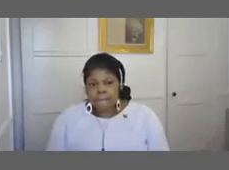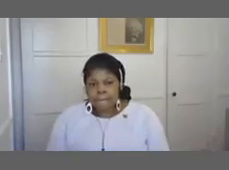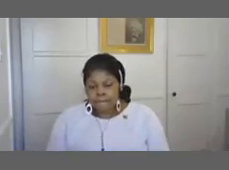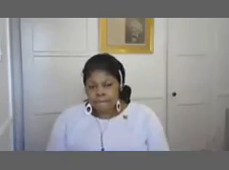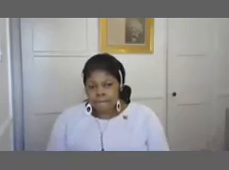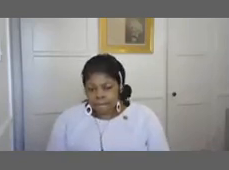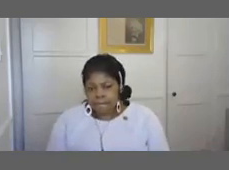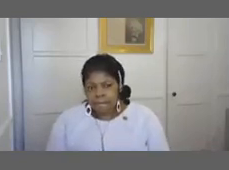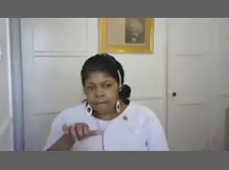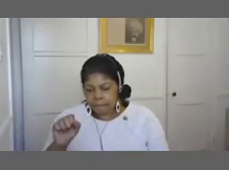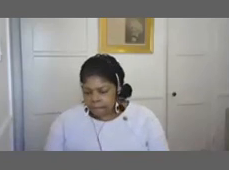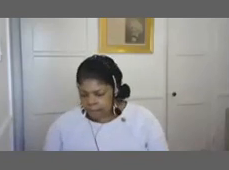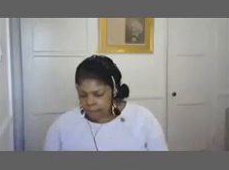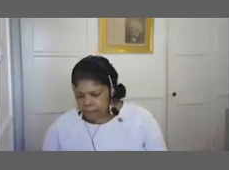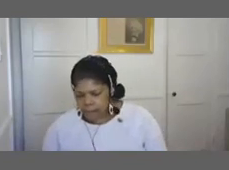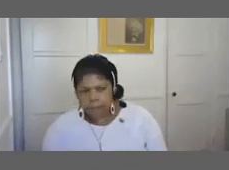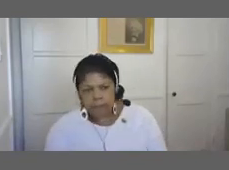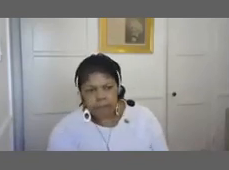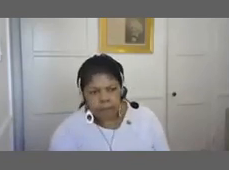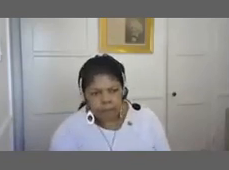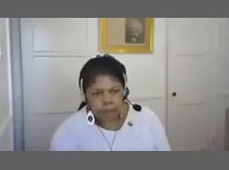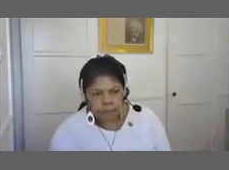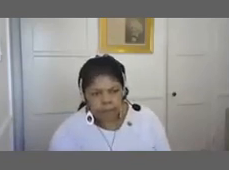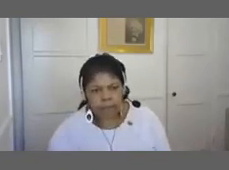Yeah. Okay.